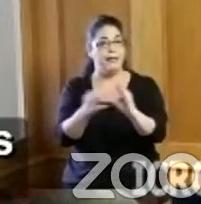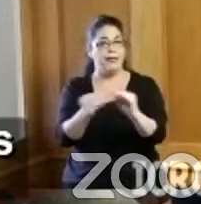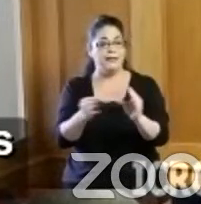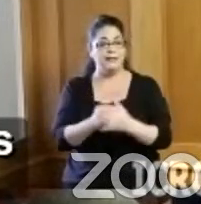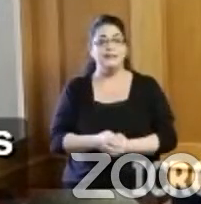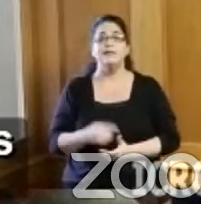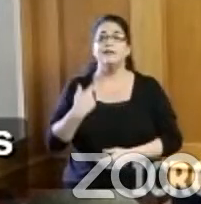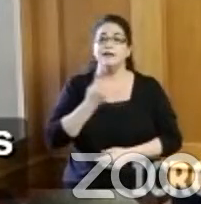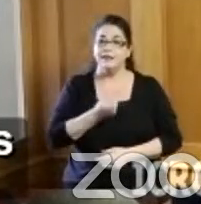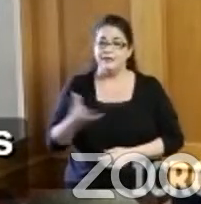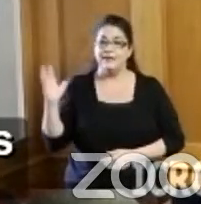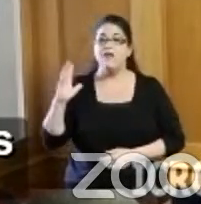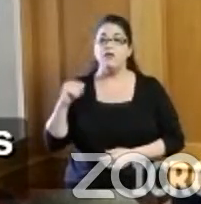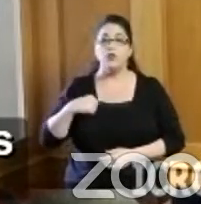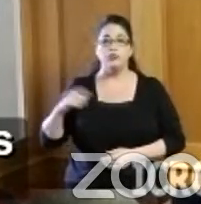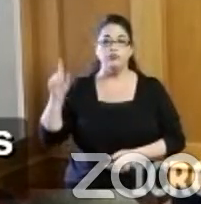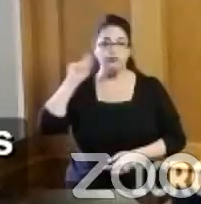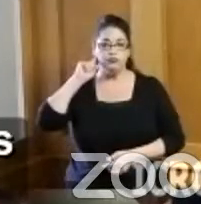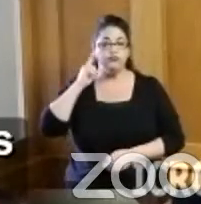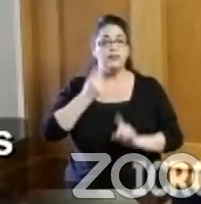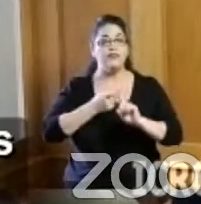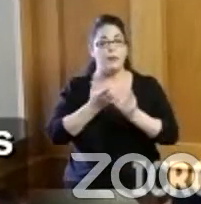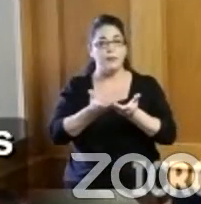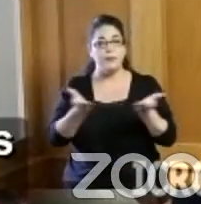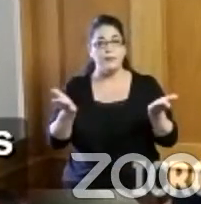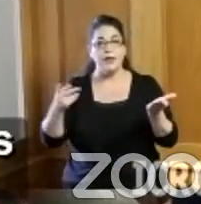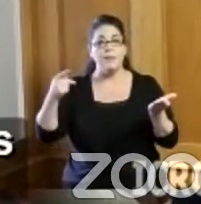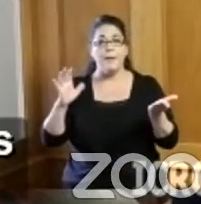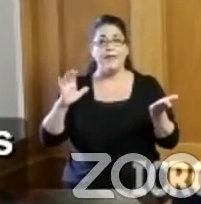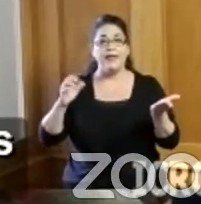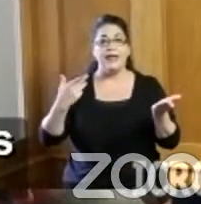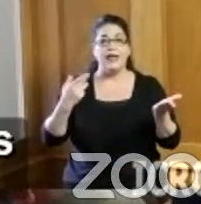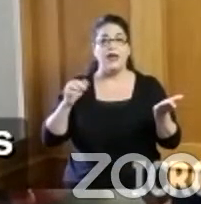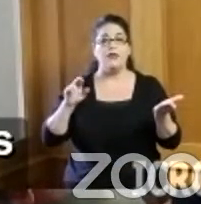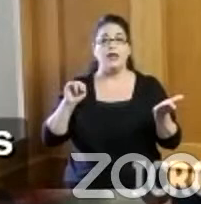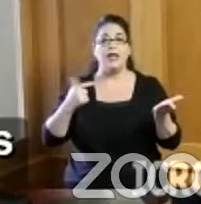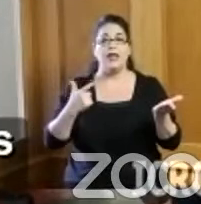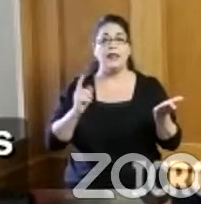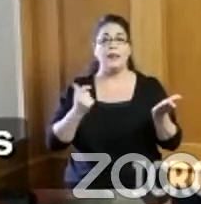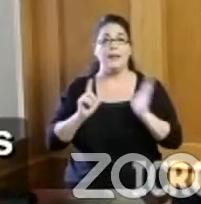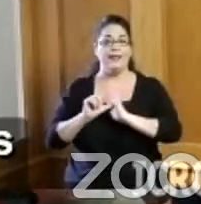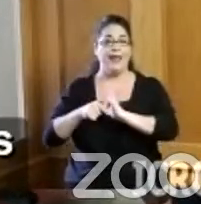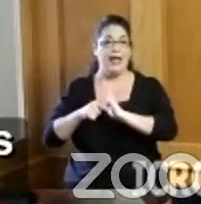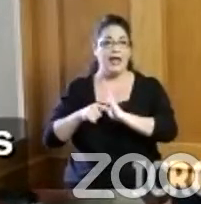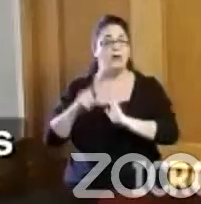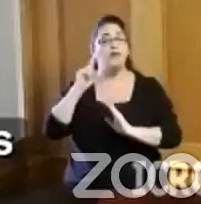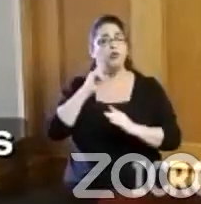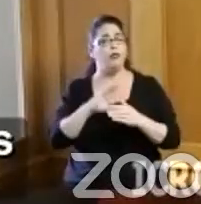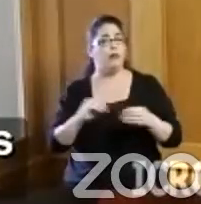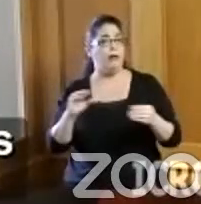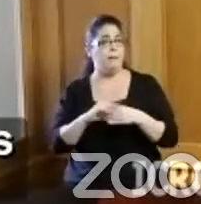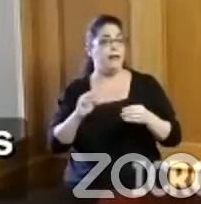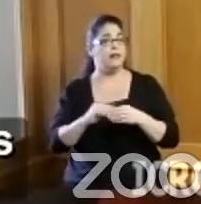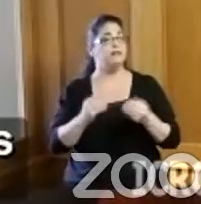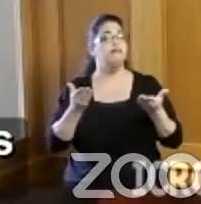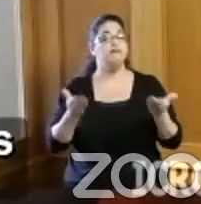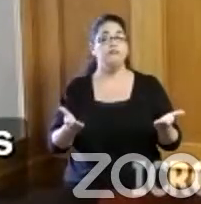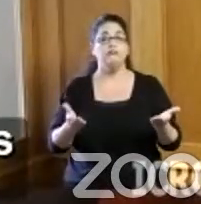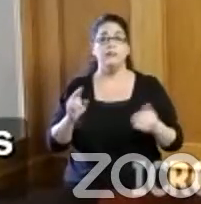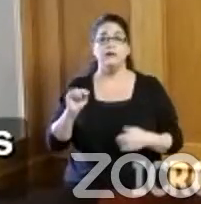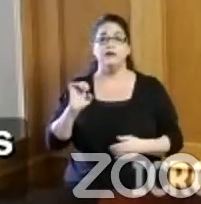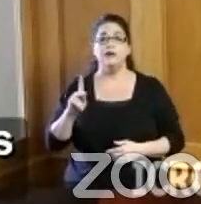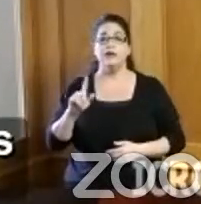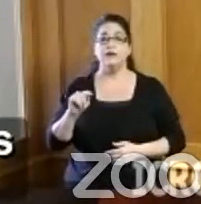have several. So we're going to start. We also have a public hearing just a little bit later. But for public comments, we have